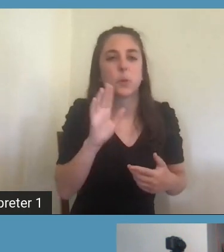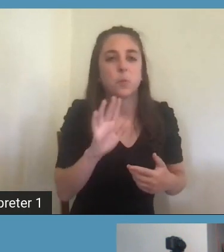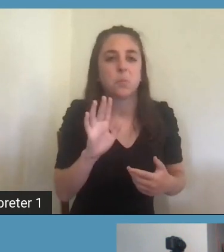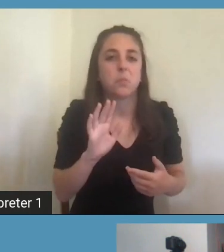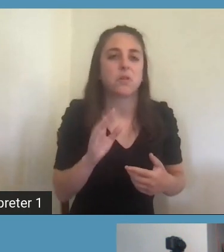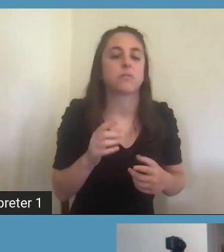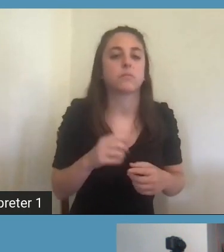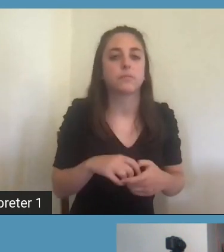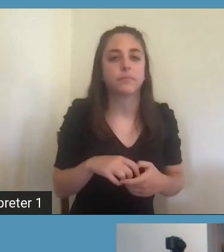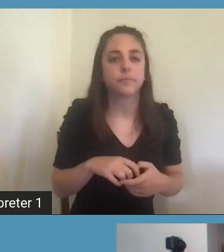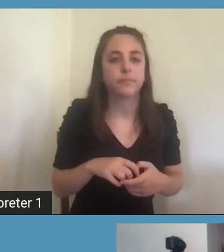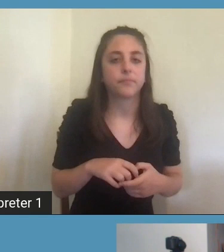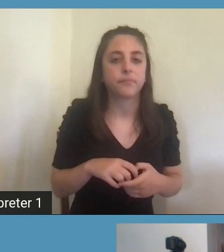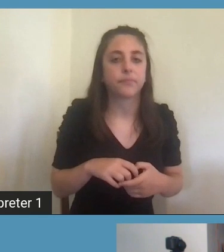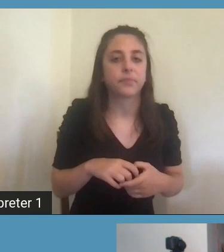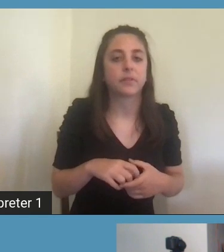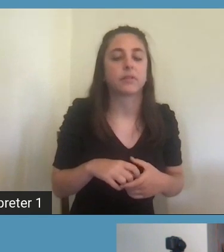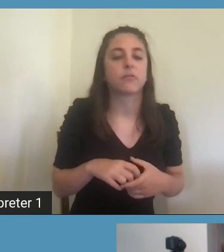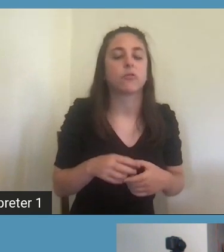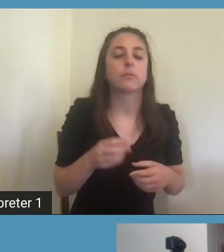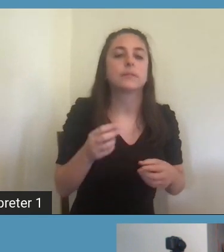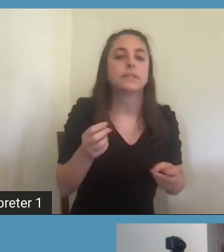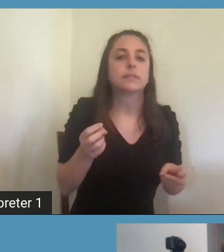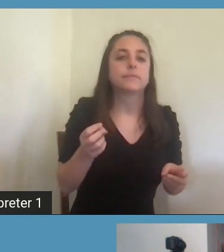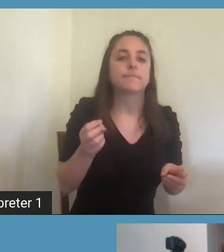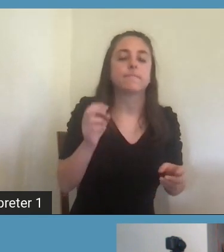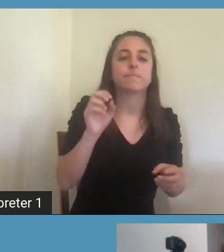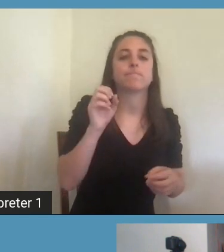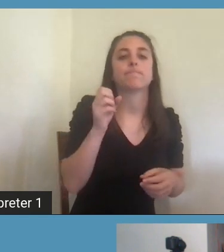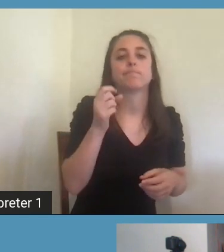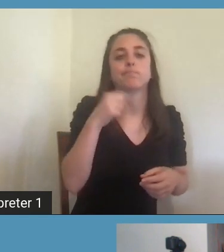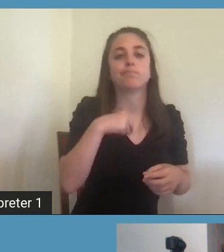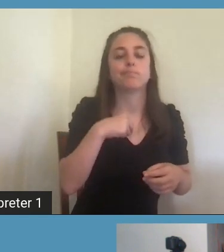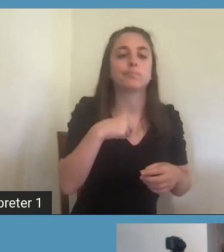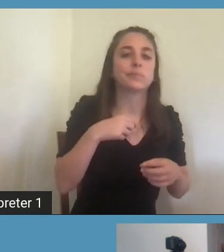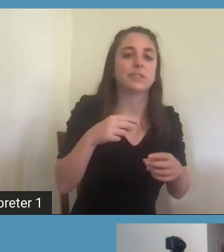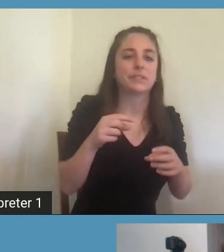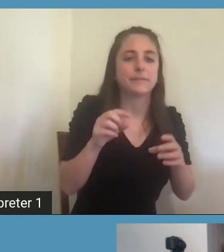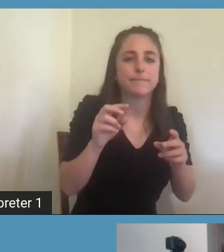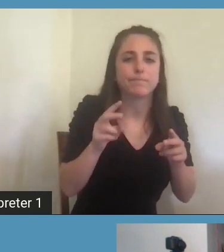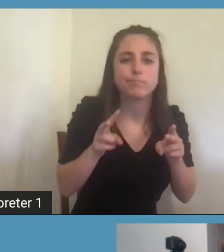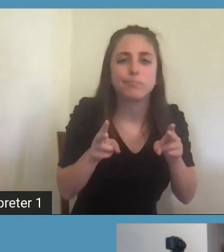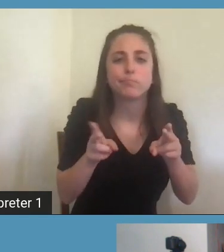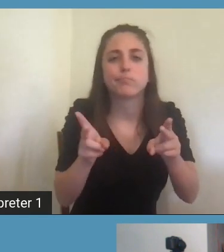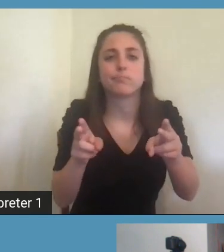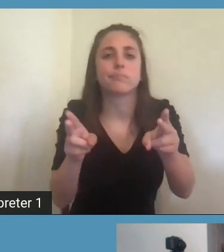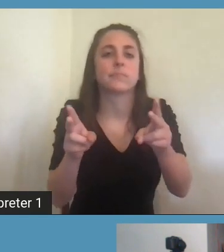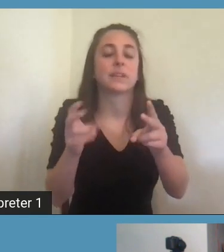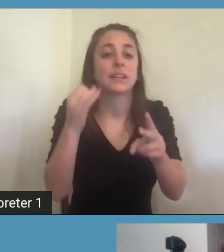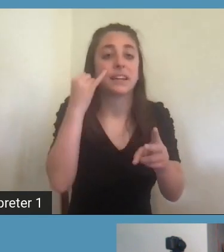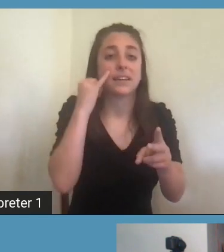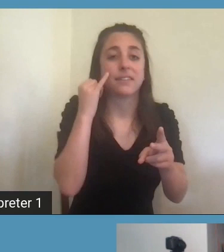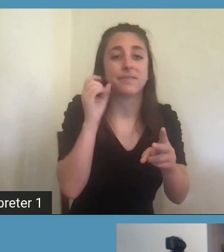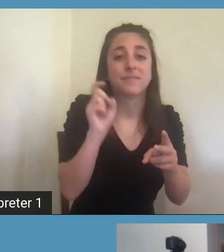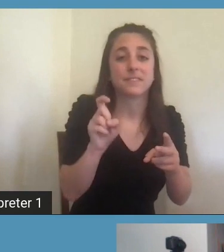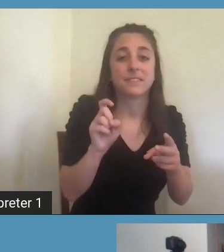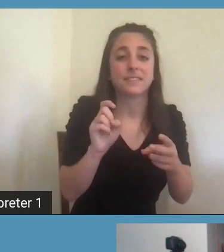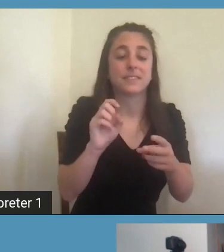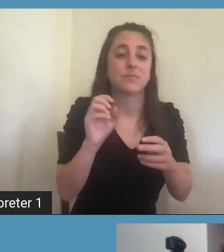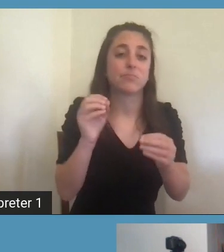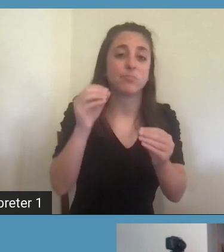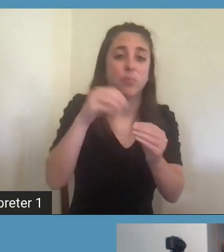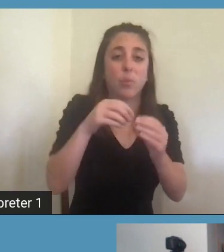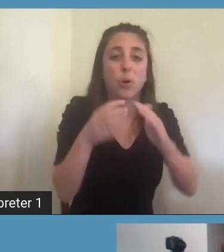and ruminate on what it needs to be, if I need to go get more footage. And then